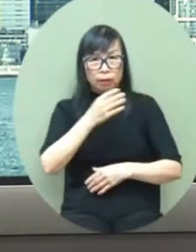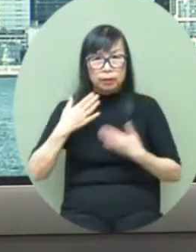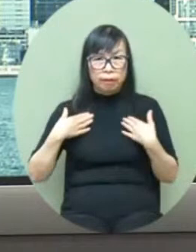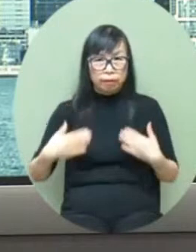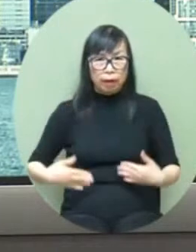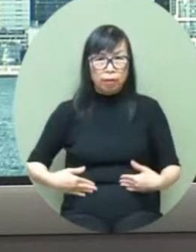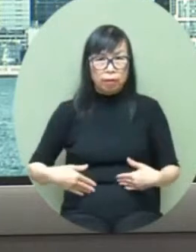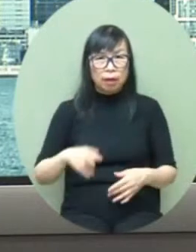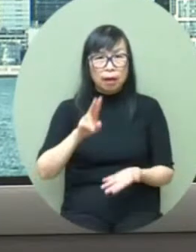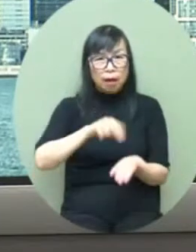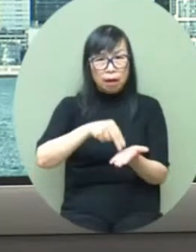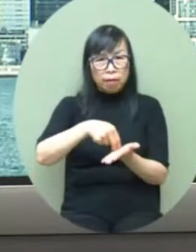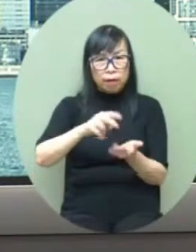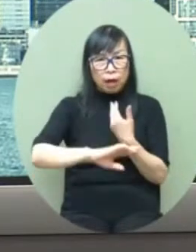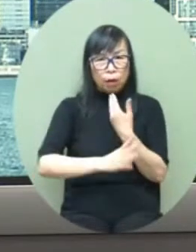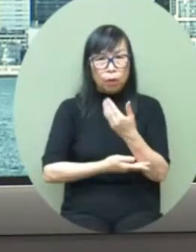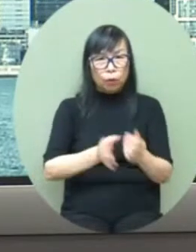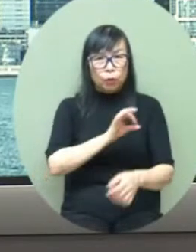legislators.